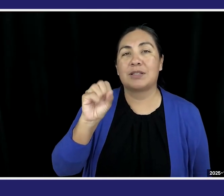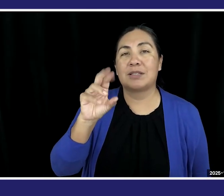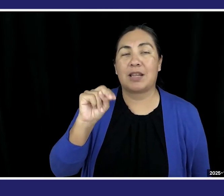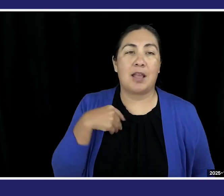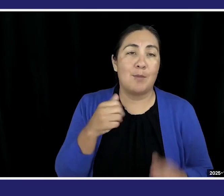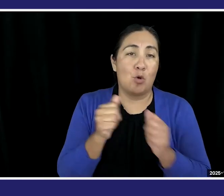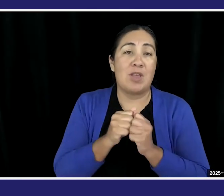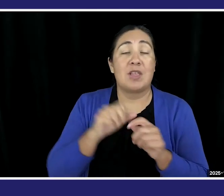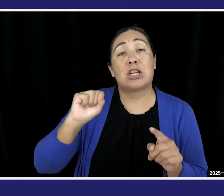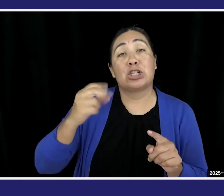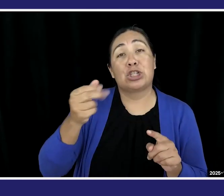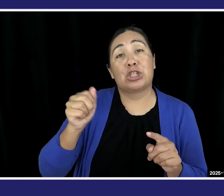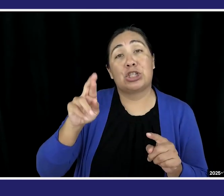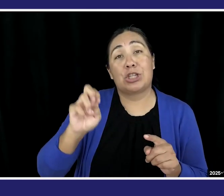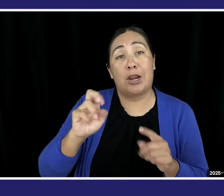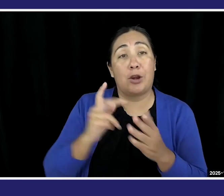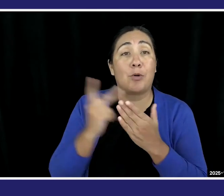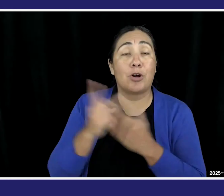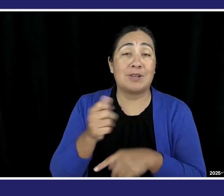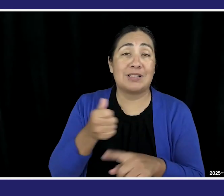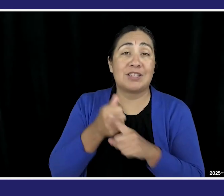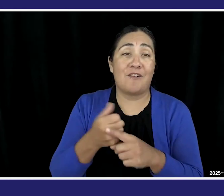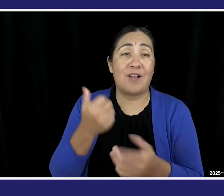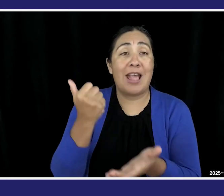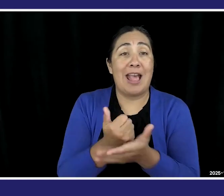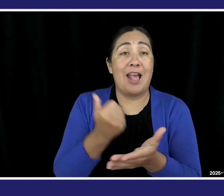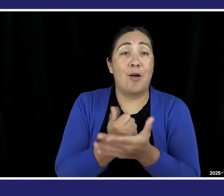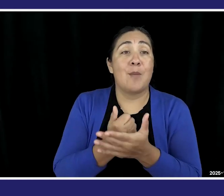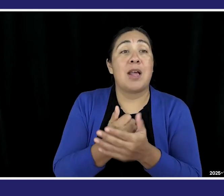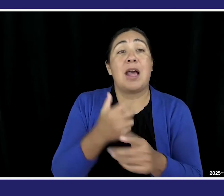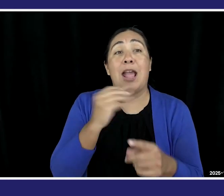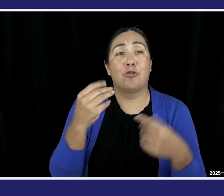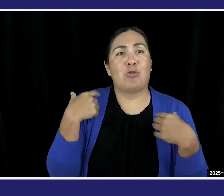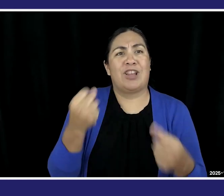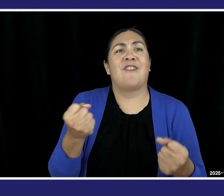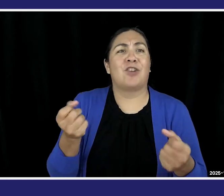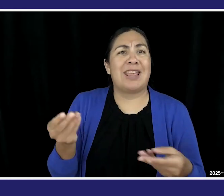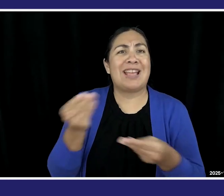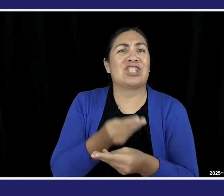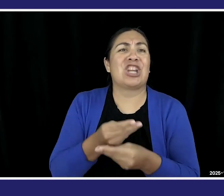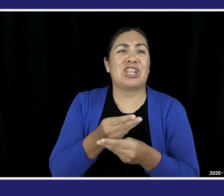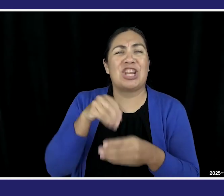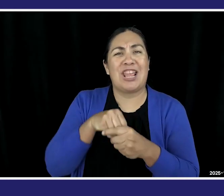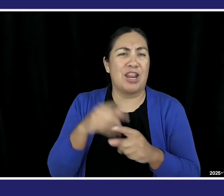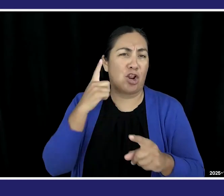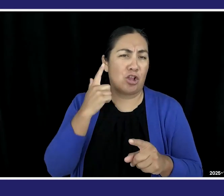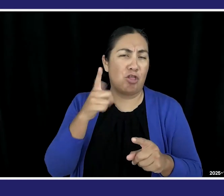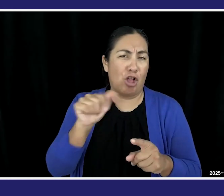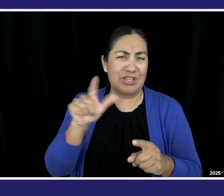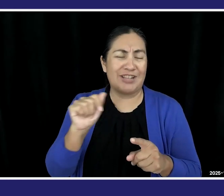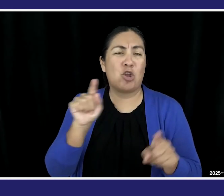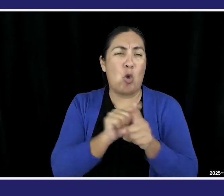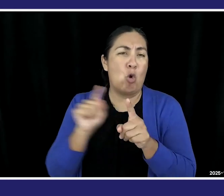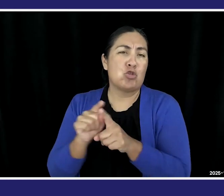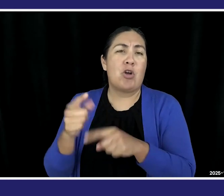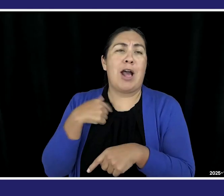SHARE, the Self-Help and Recovery Exchange in Los Angeles. I'm also a member of the Peer Advisory Committee.